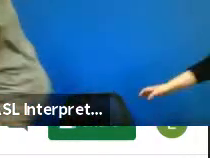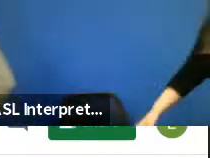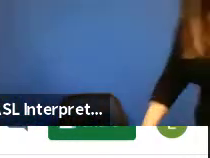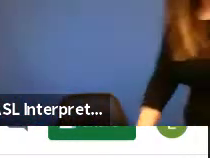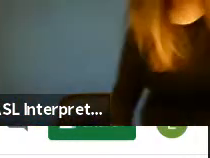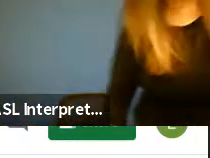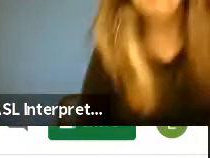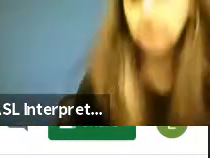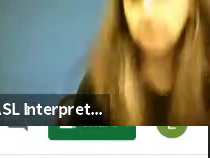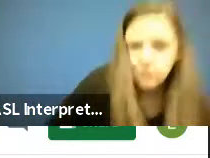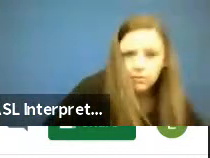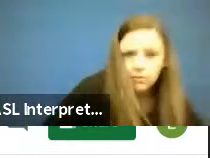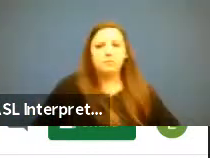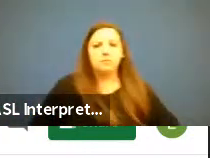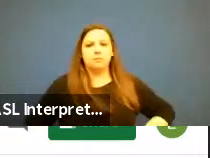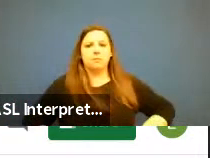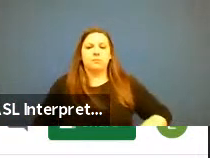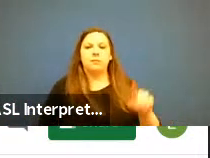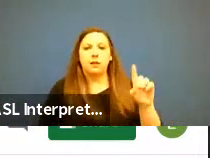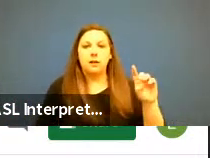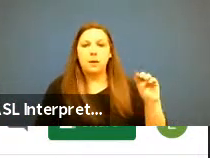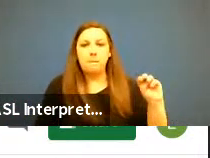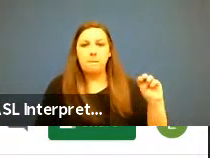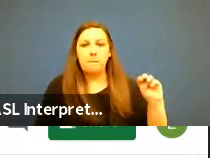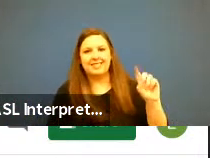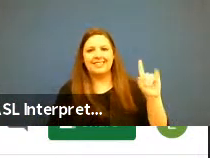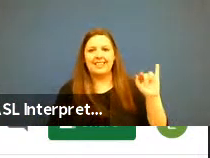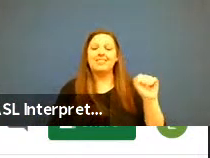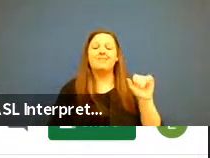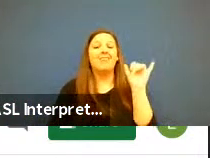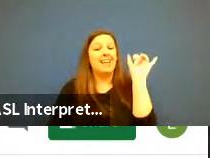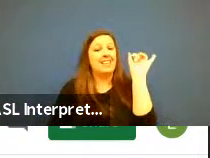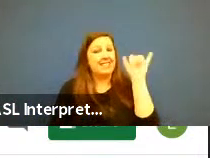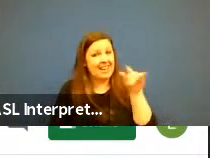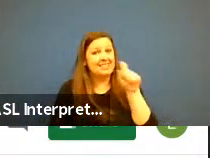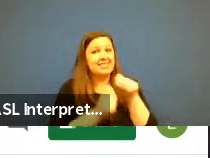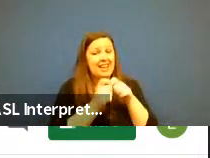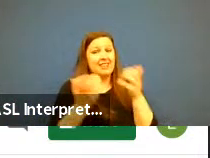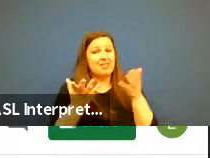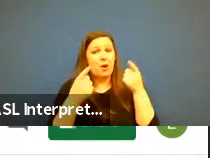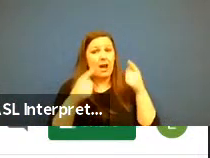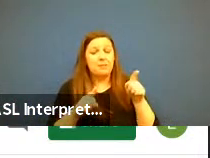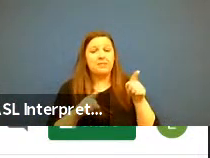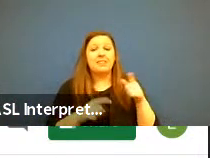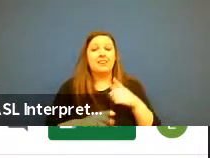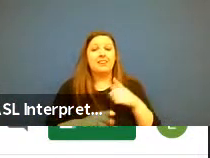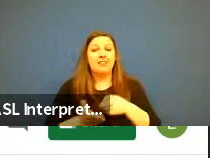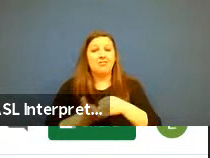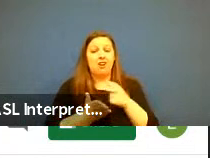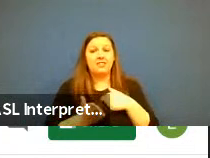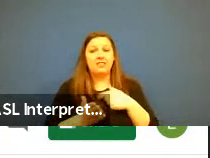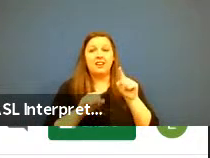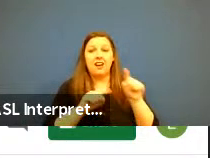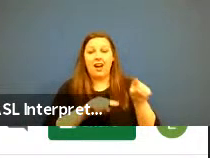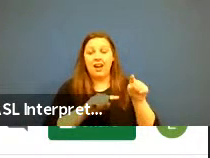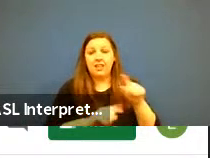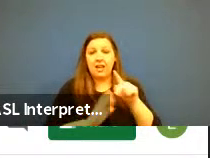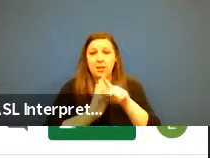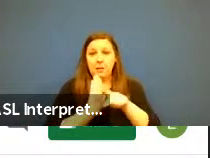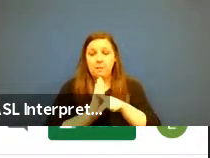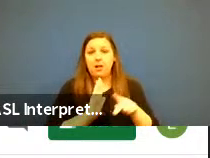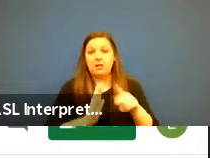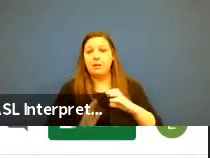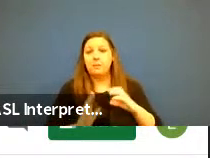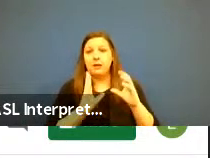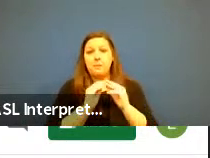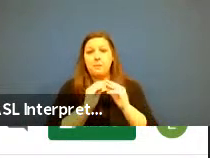And that is exactly what happens. And honestly, I attend the policy committee meeting because otherwise I don't get